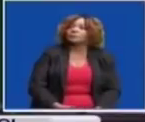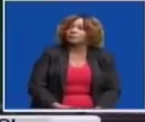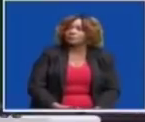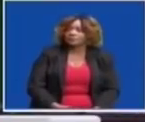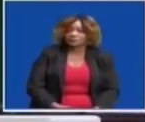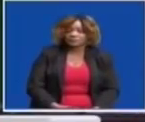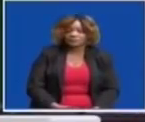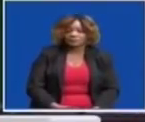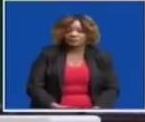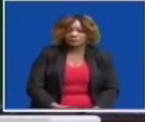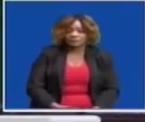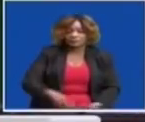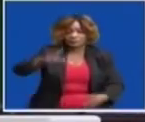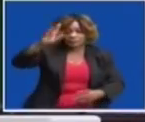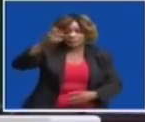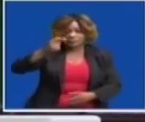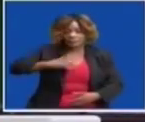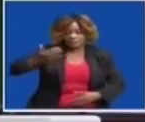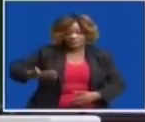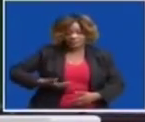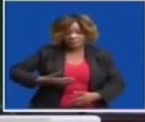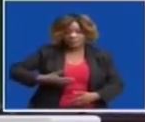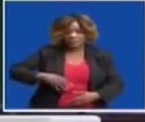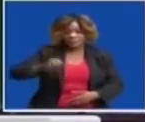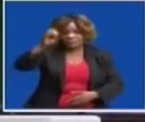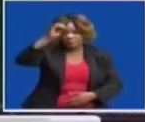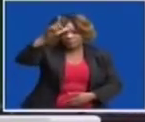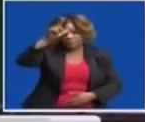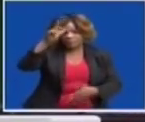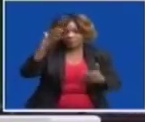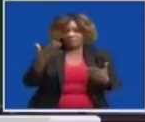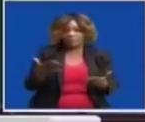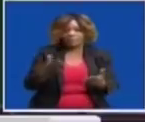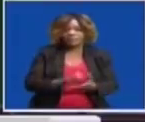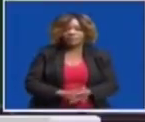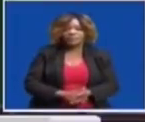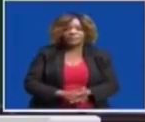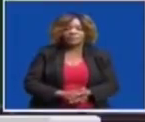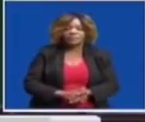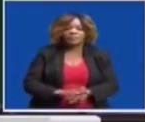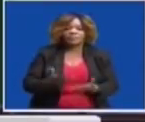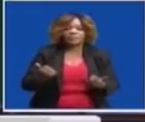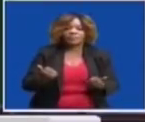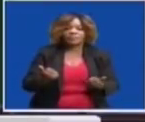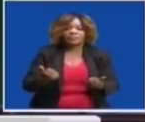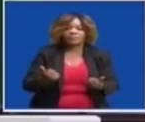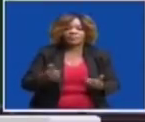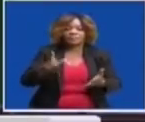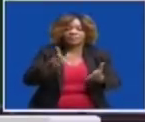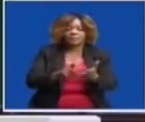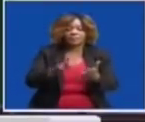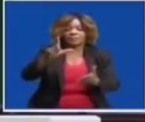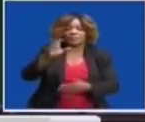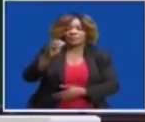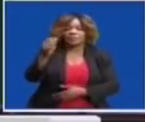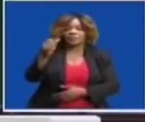In earlier remarks, First Lady Esther Lungu acknowledged the efforts of past Zambian leaders in preserving the Los Angeles